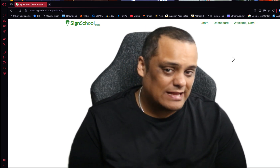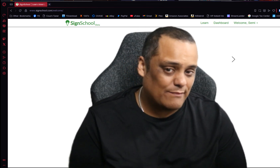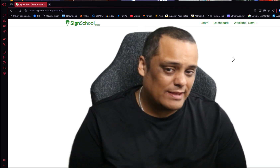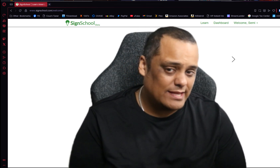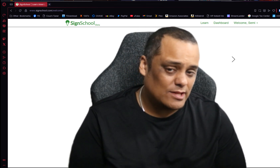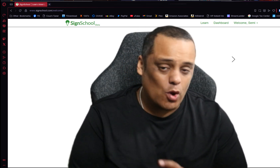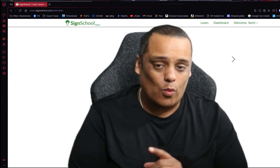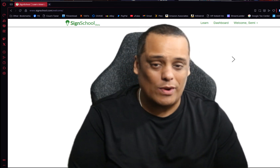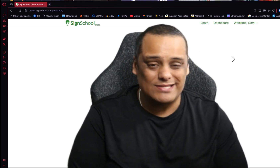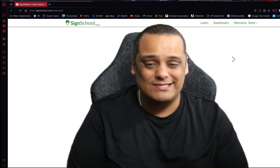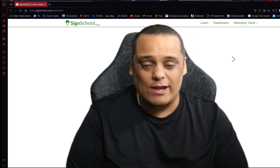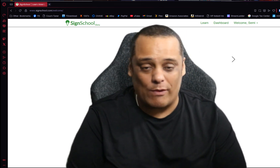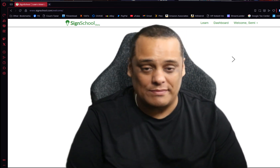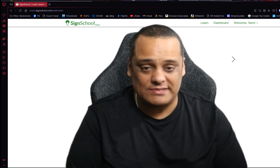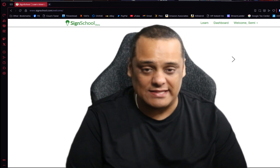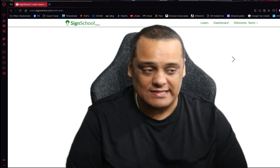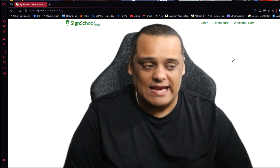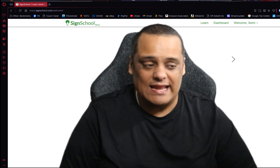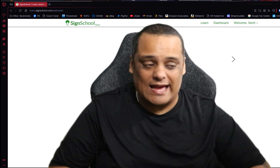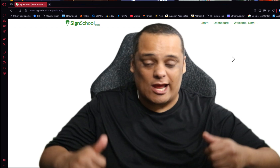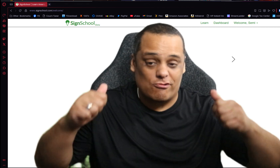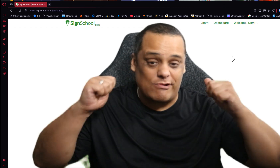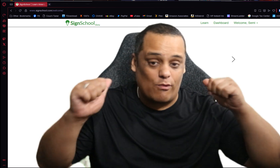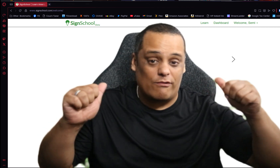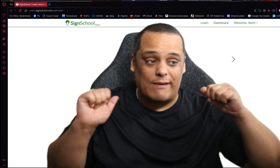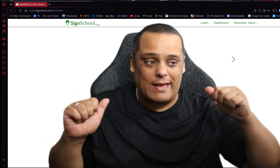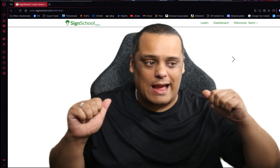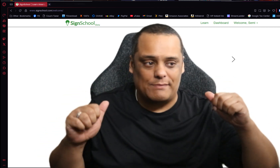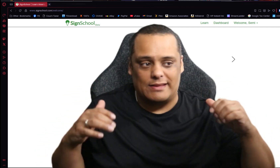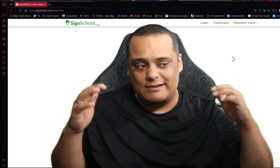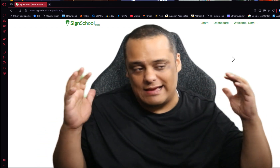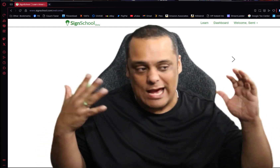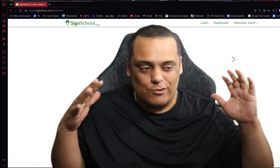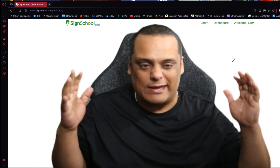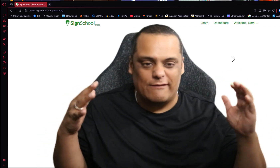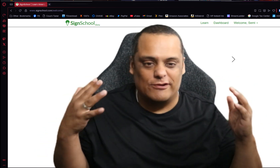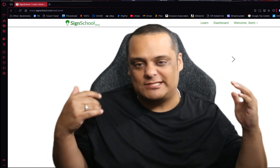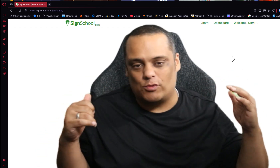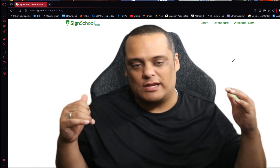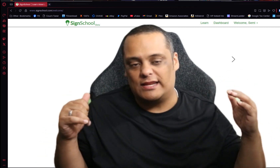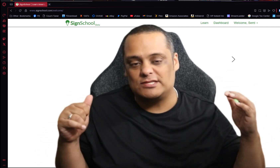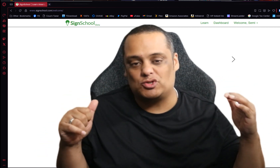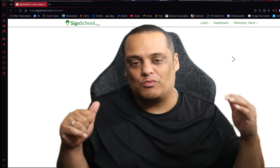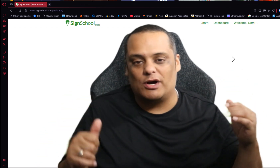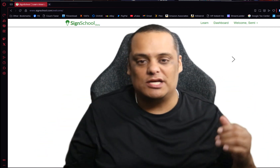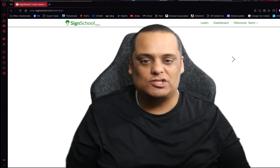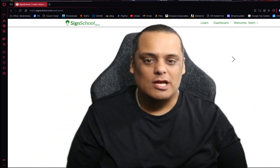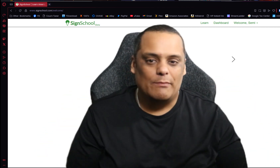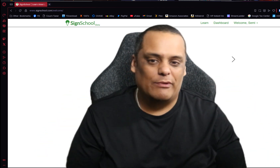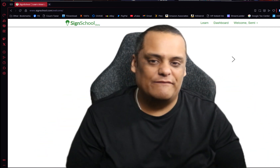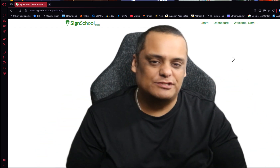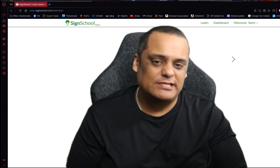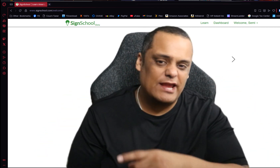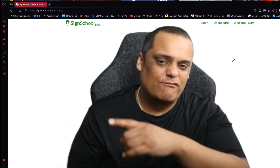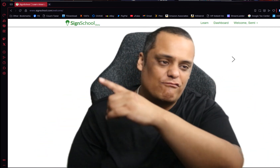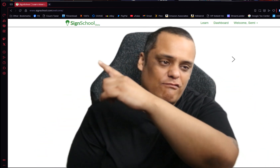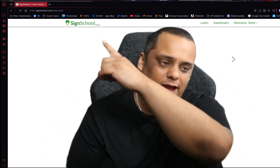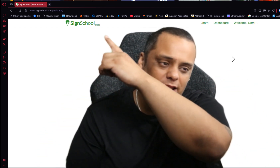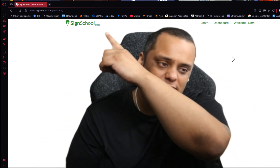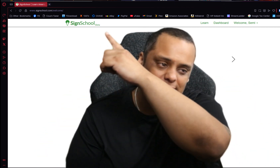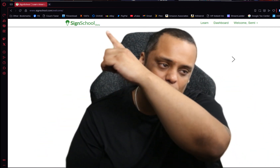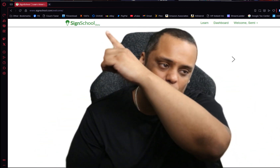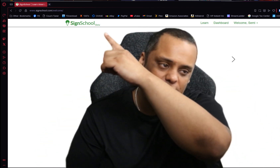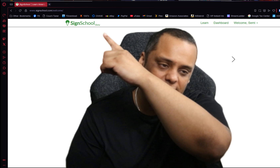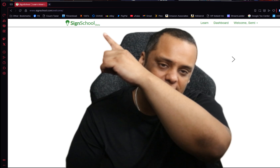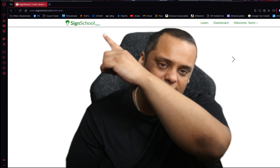So what does that mean? Wednesday websites. And I got a great one right behind me. You can't really see what it is too much, but if you see right